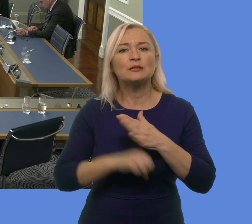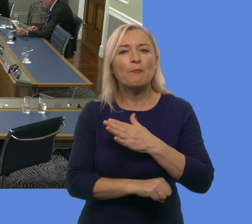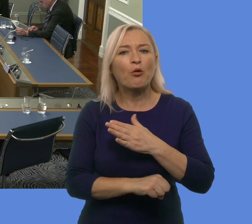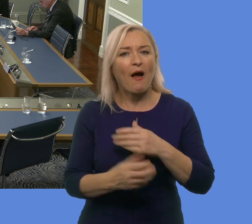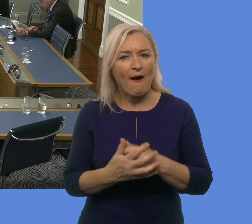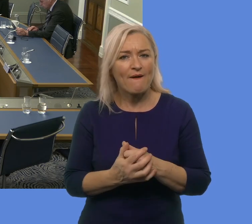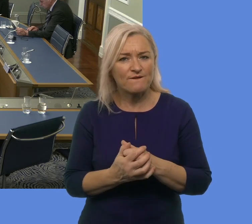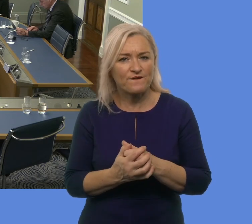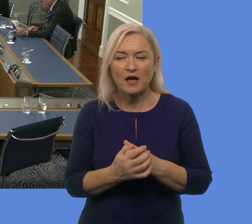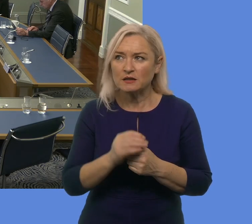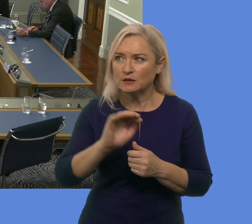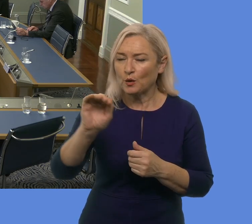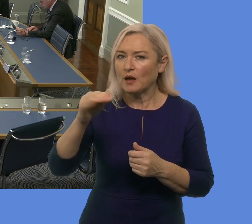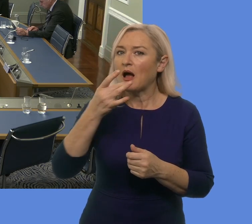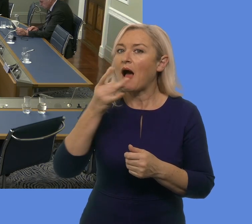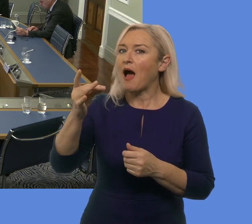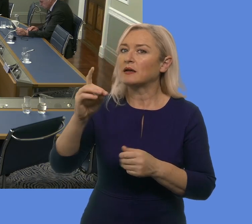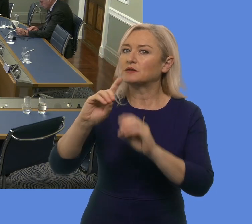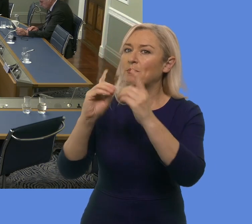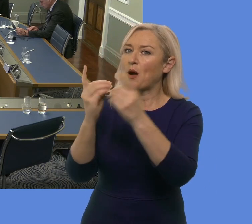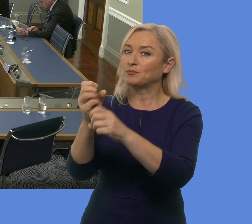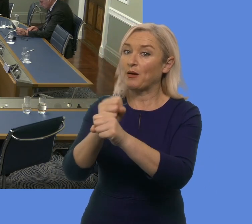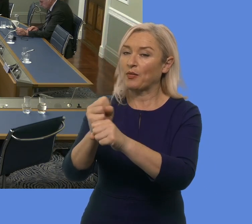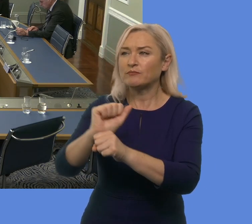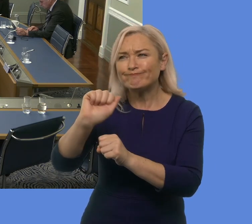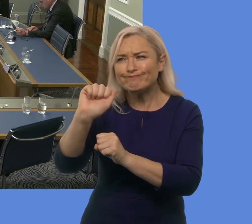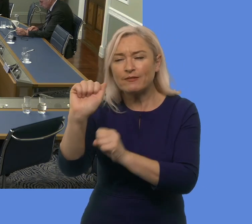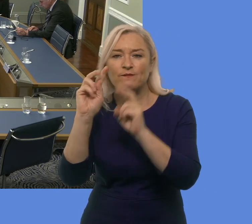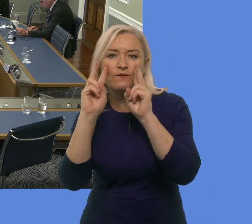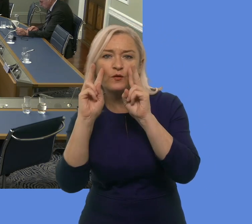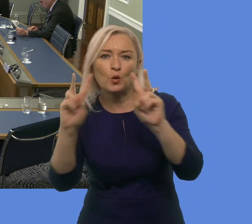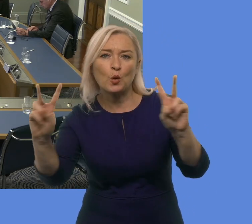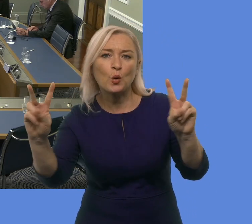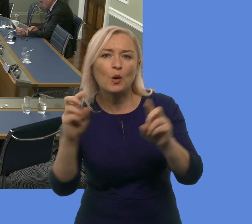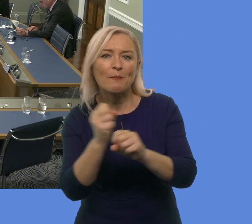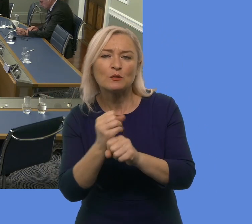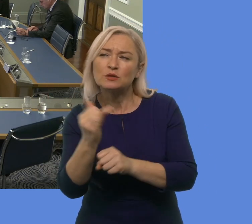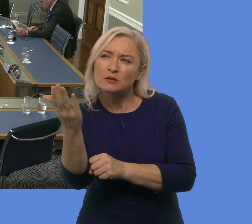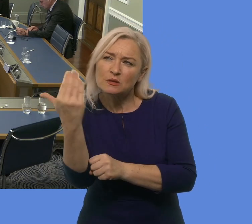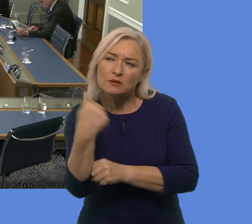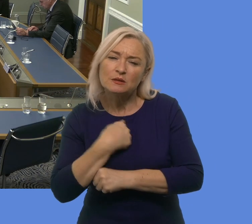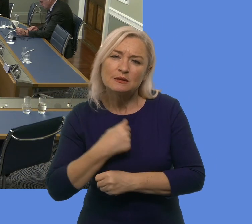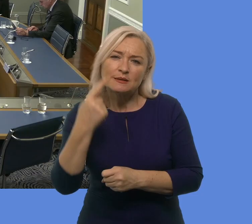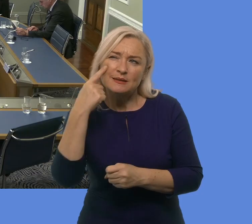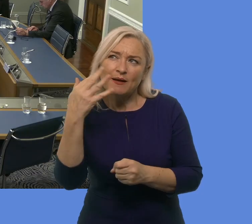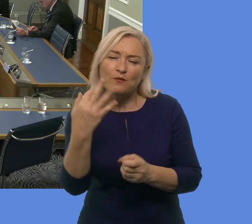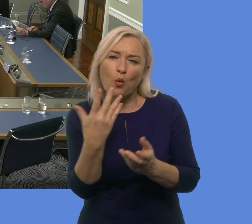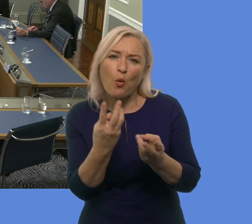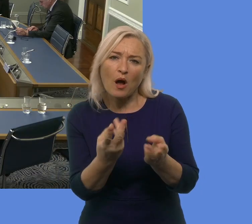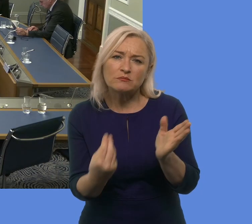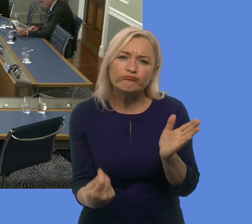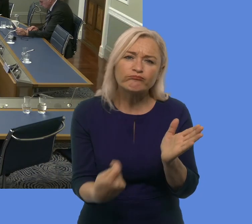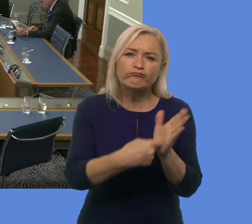the department if they're willing for a view. Yeah, for a view not there, and if they're willing to put in a clause on that.